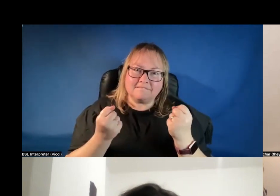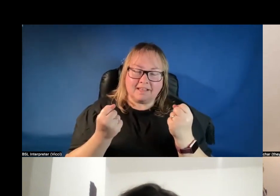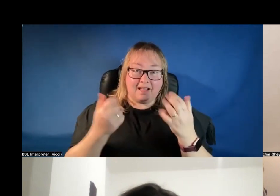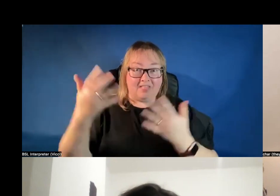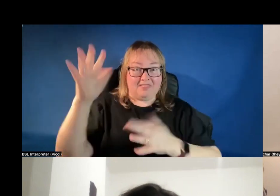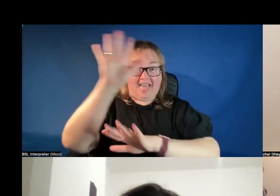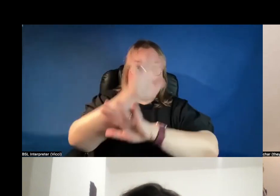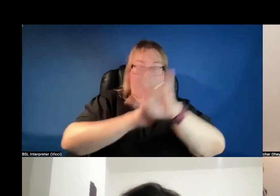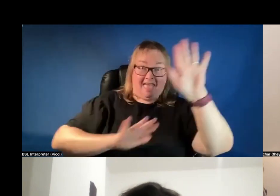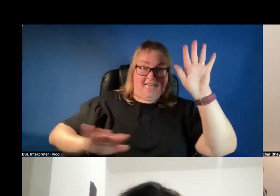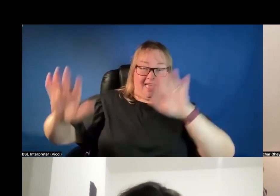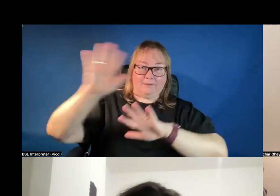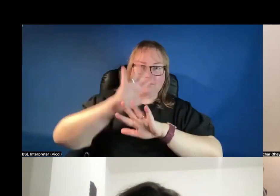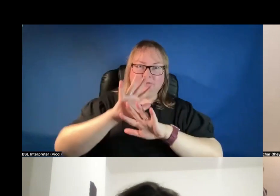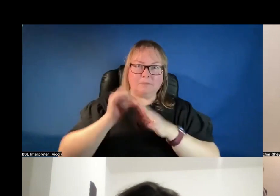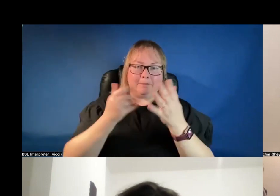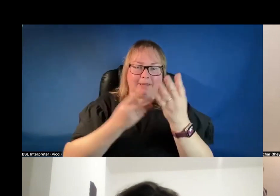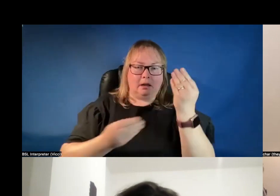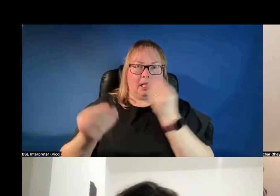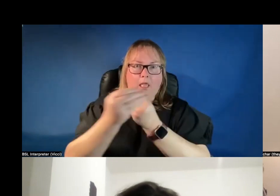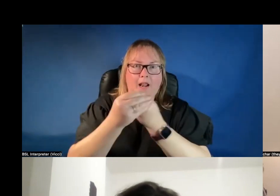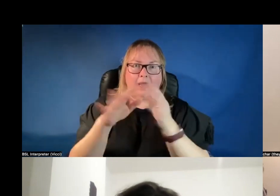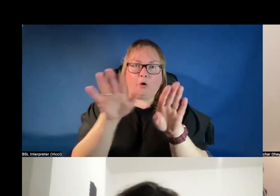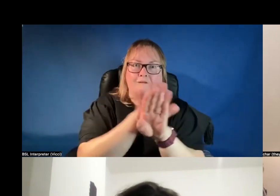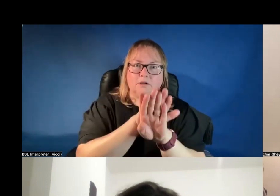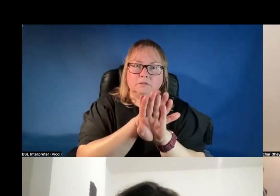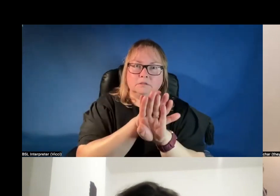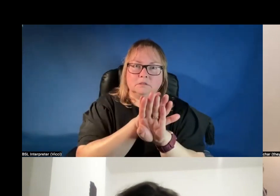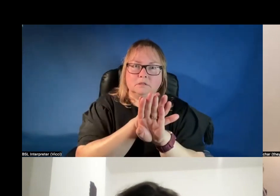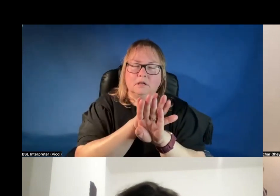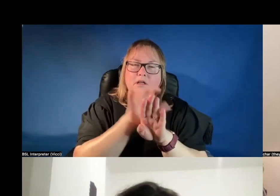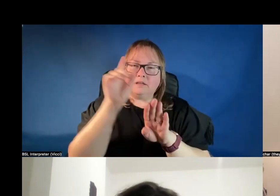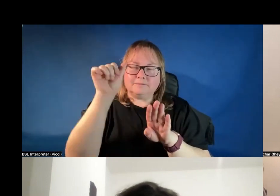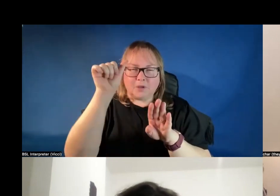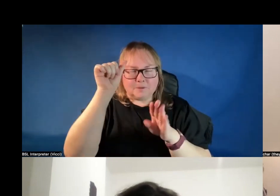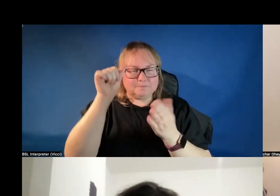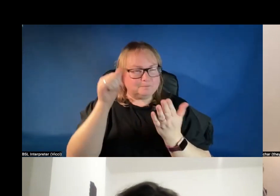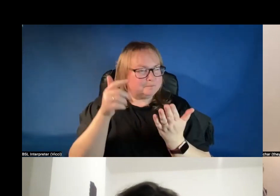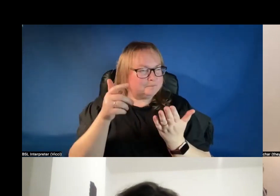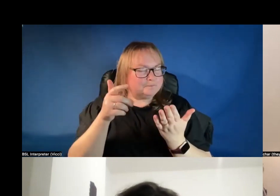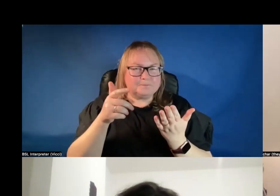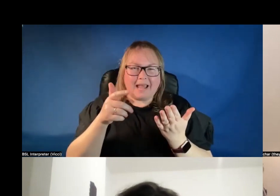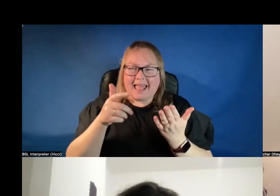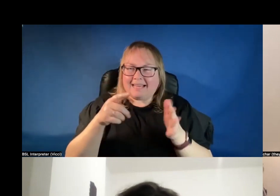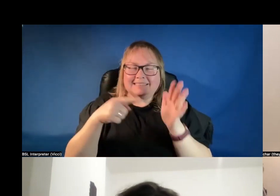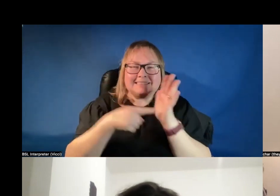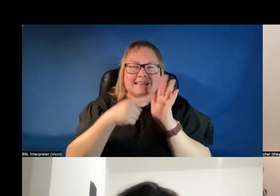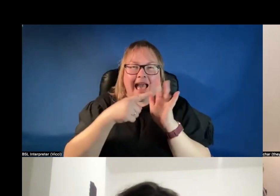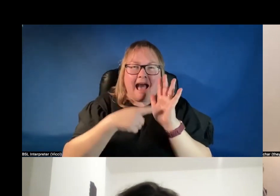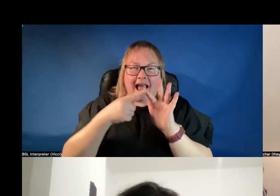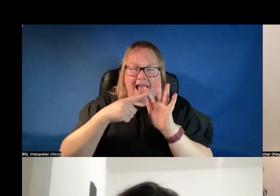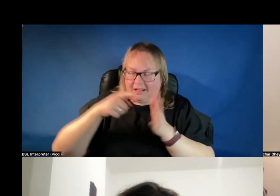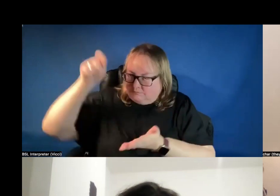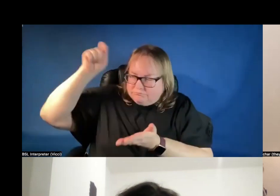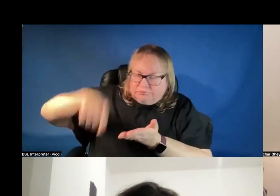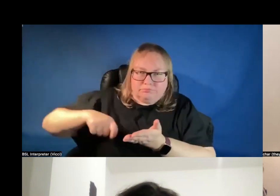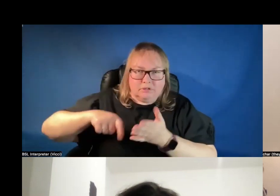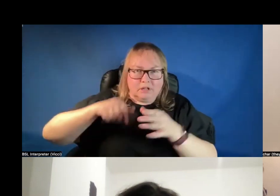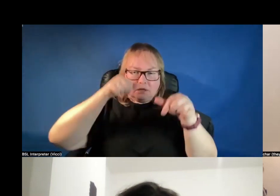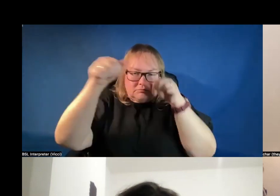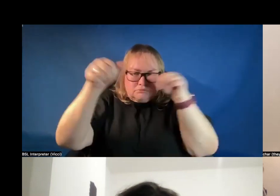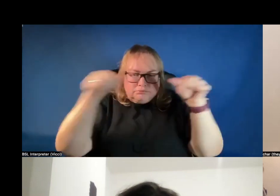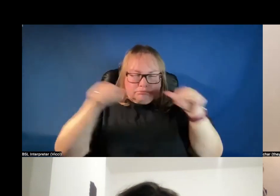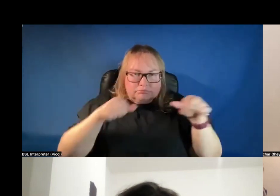covered up by other ones, but the white bit in between, the glue, if you will, the mortar perhaps between these kind of